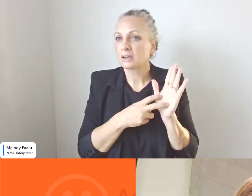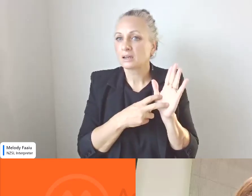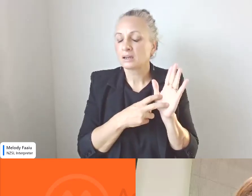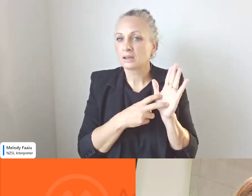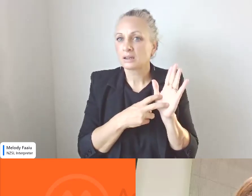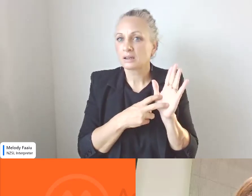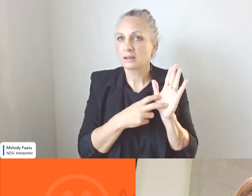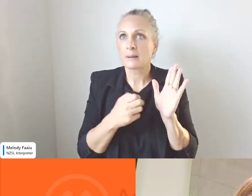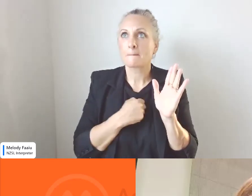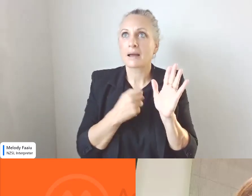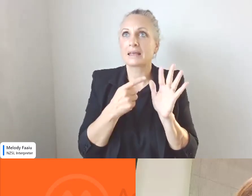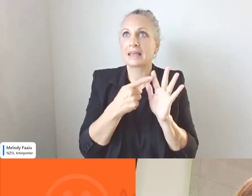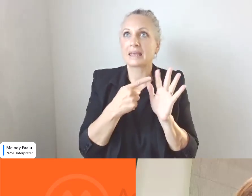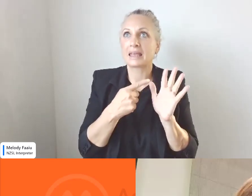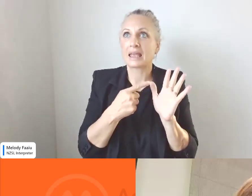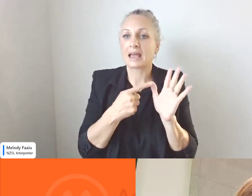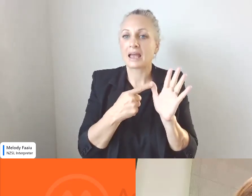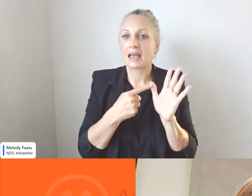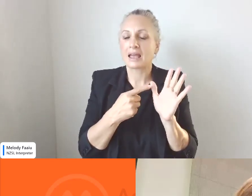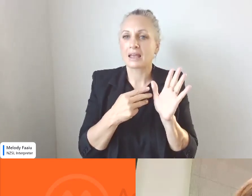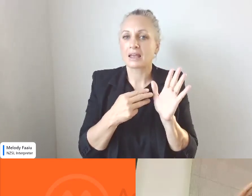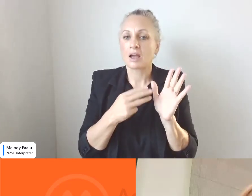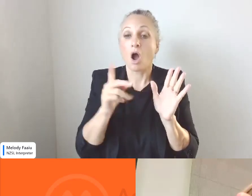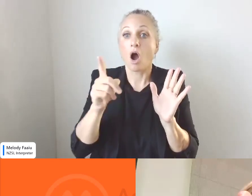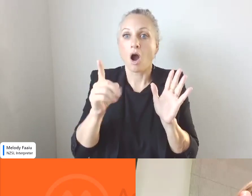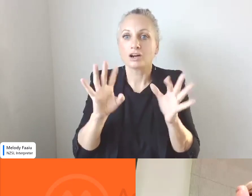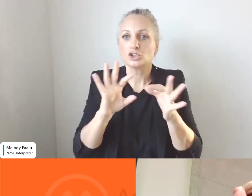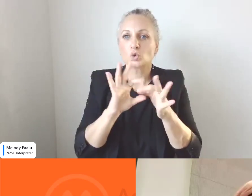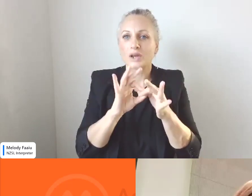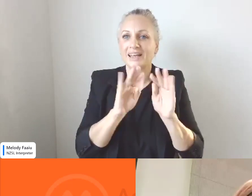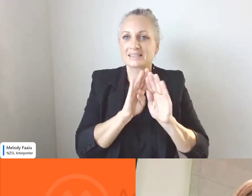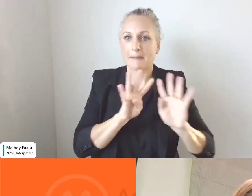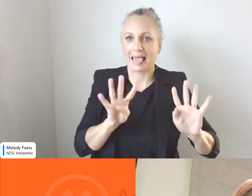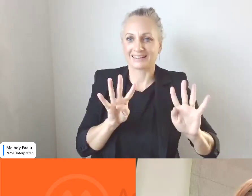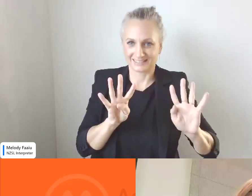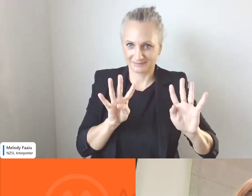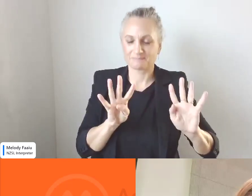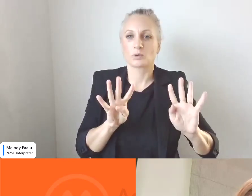My EA Emma logged in, so here we go. Join as a panelist.